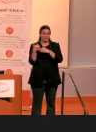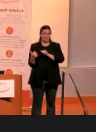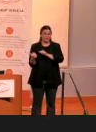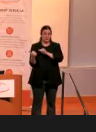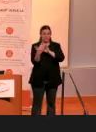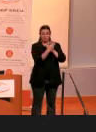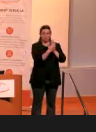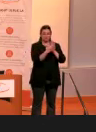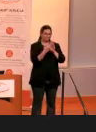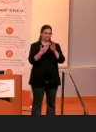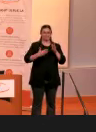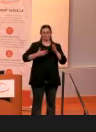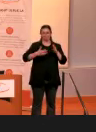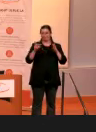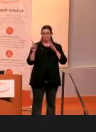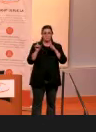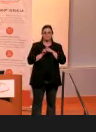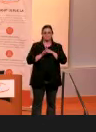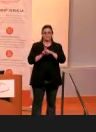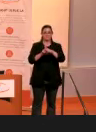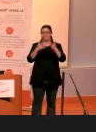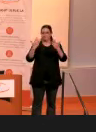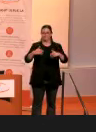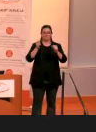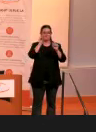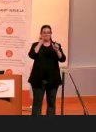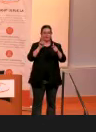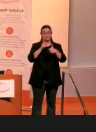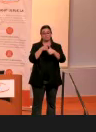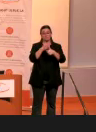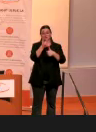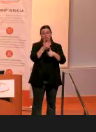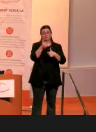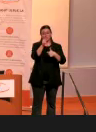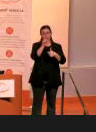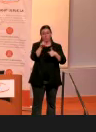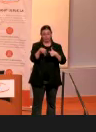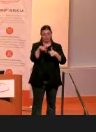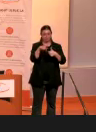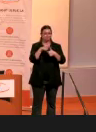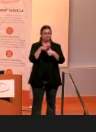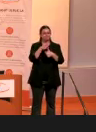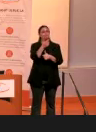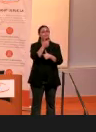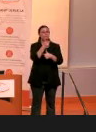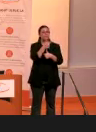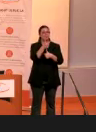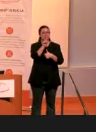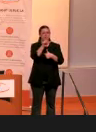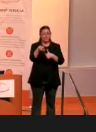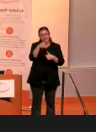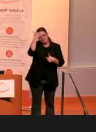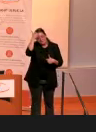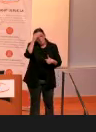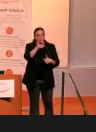out of nowhere in the last couple years. One is GLPs. GLPs are your Ozempic,